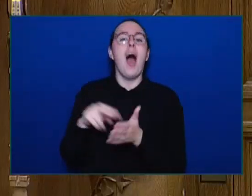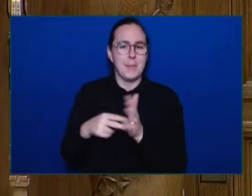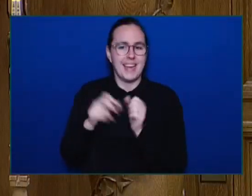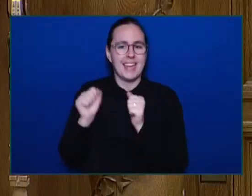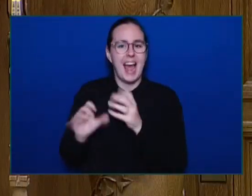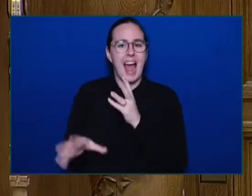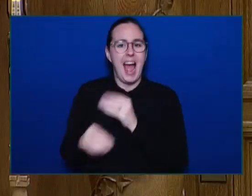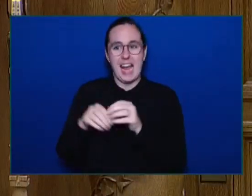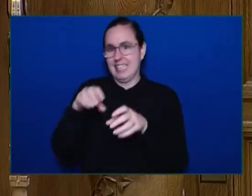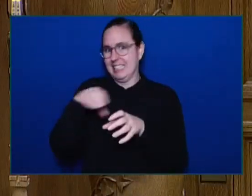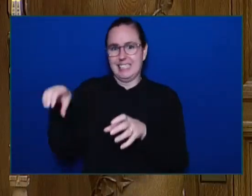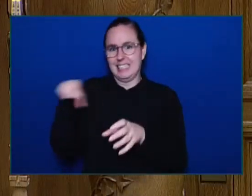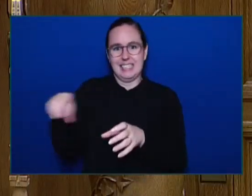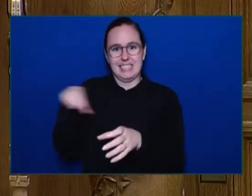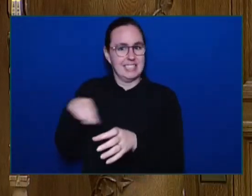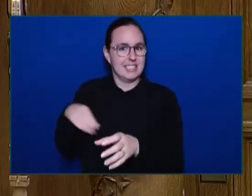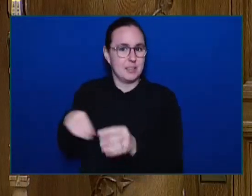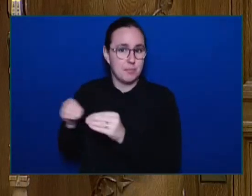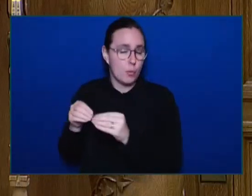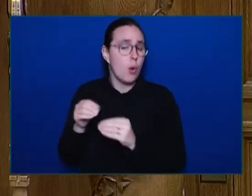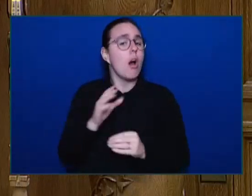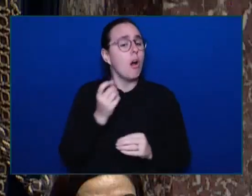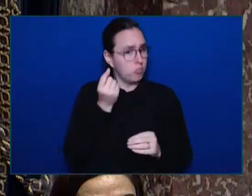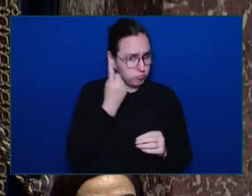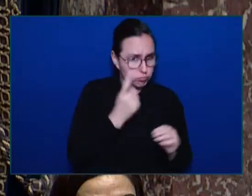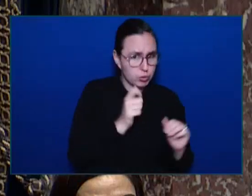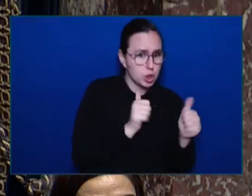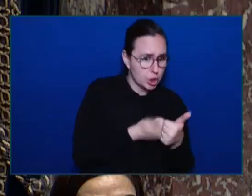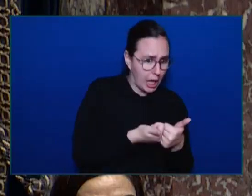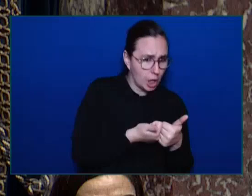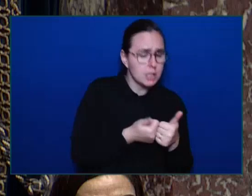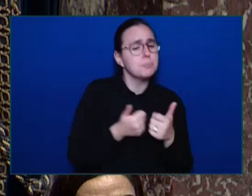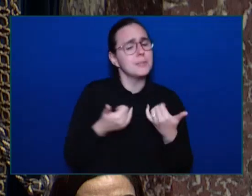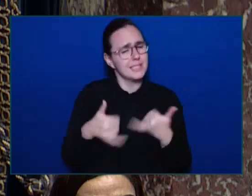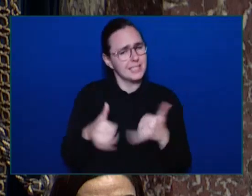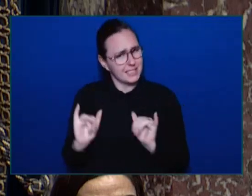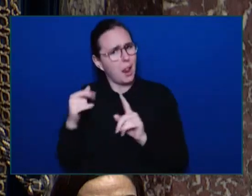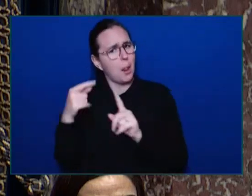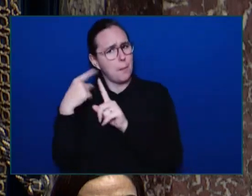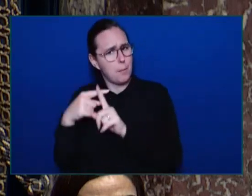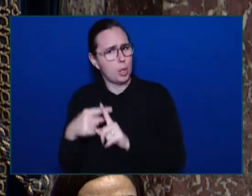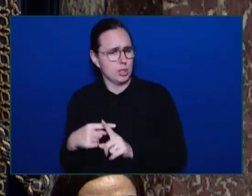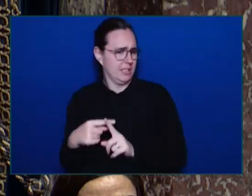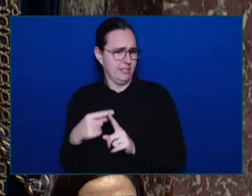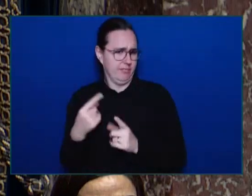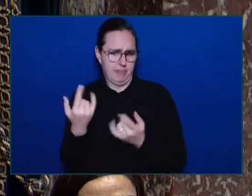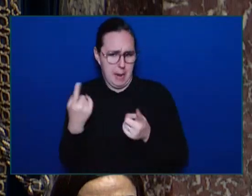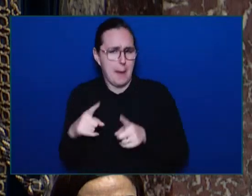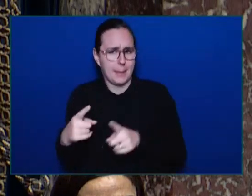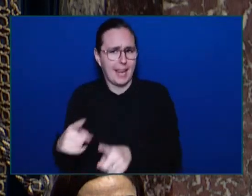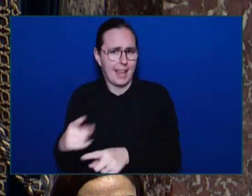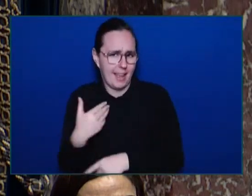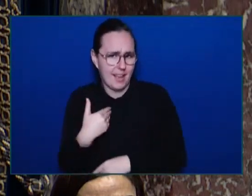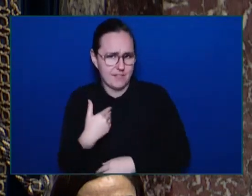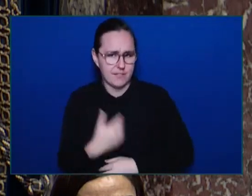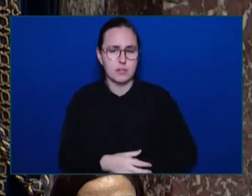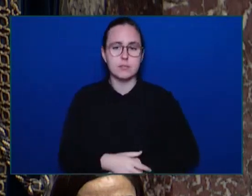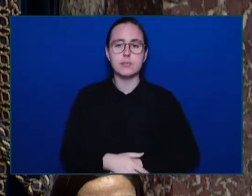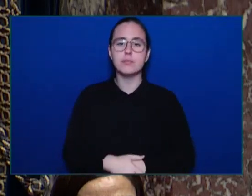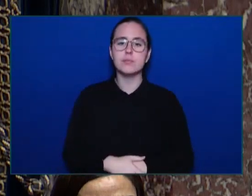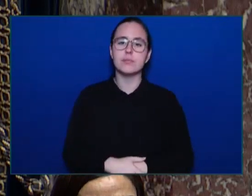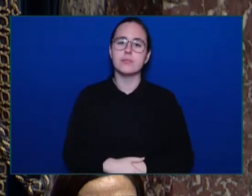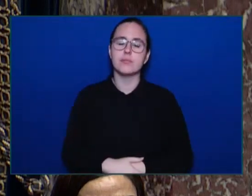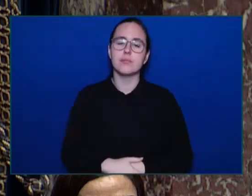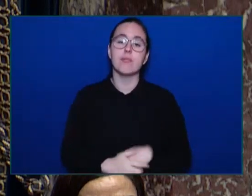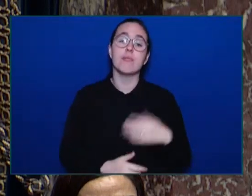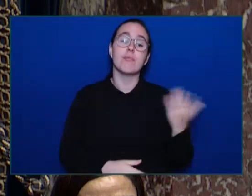Member supplemental. No doubt it's a challenging situation. It's been a challenging situation for more than a decade, Mr. Speaker. It's